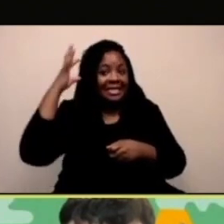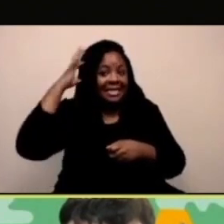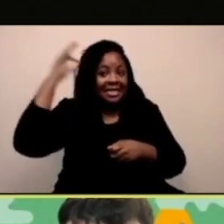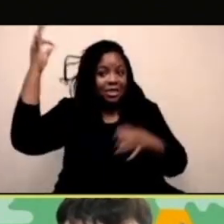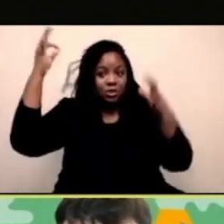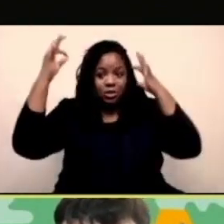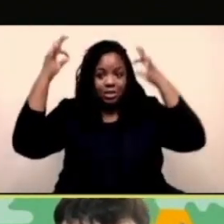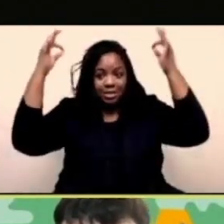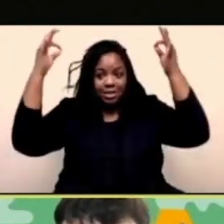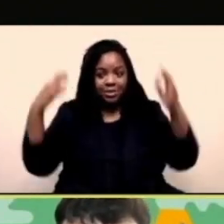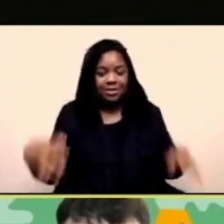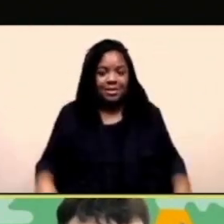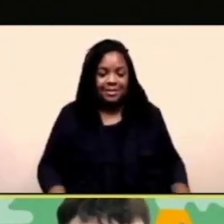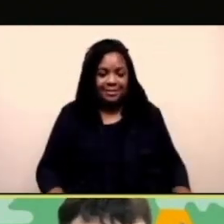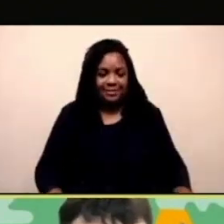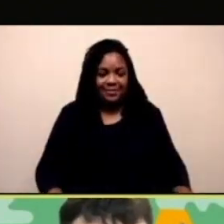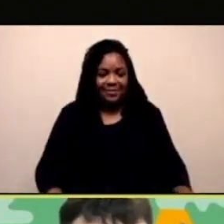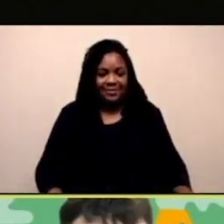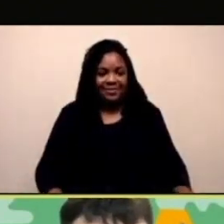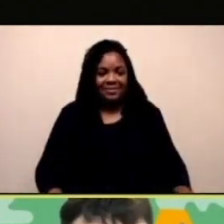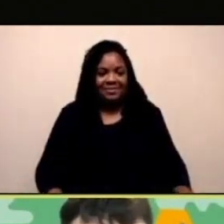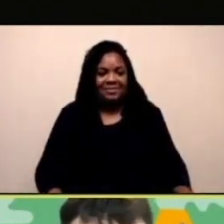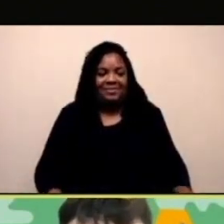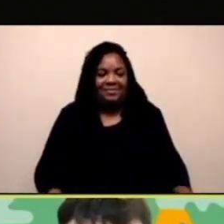So just draw a little triangle.